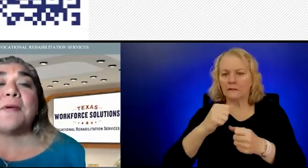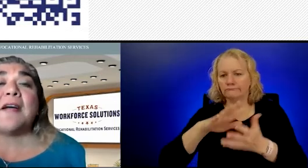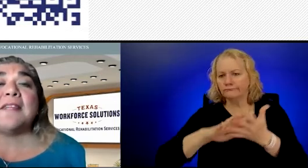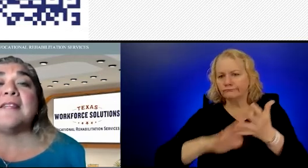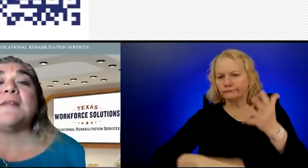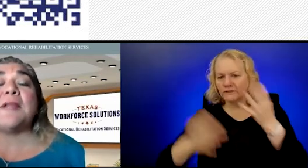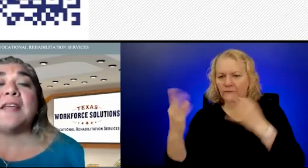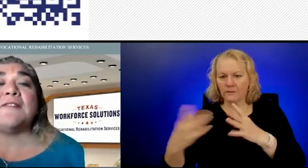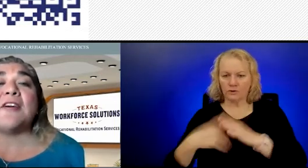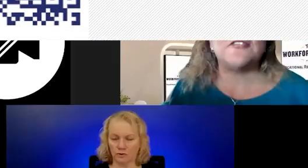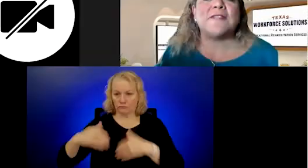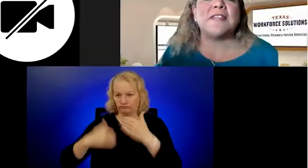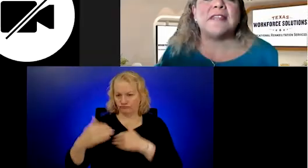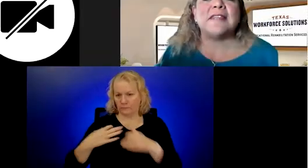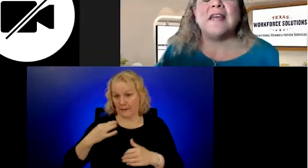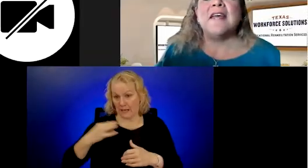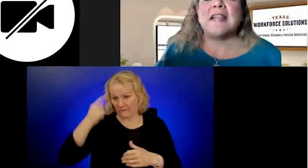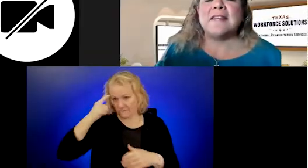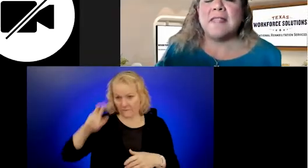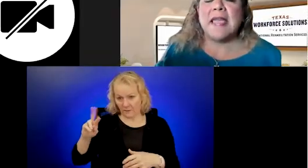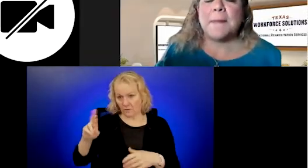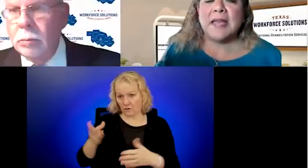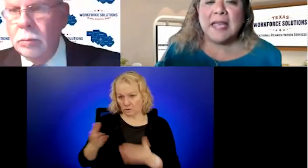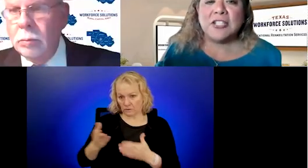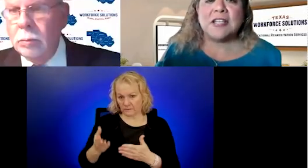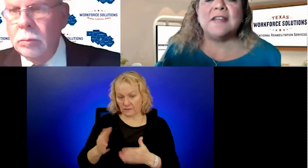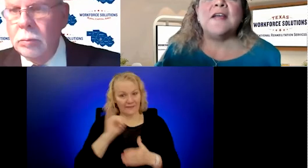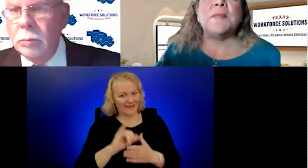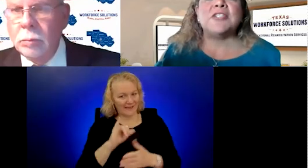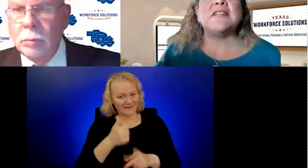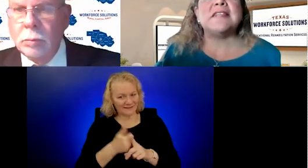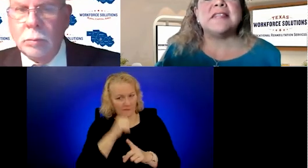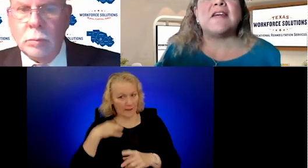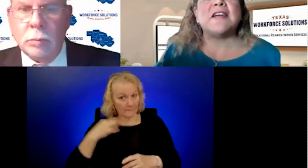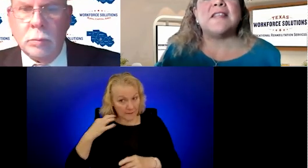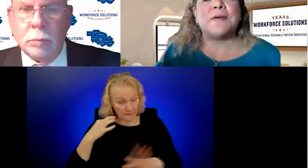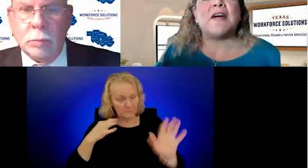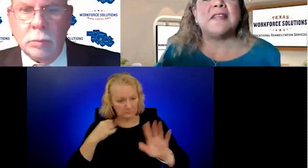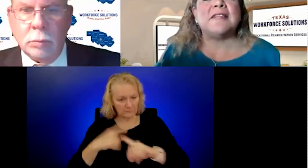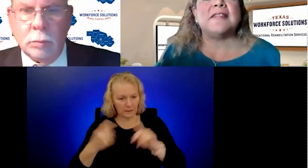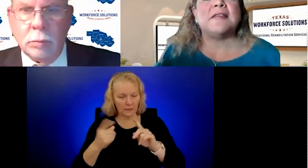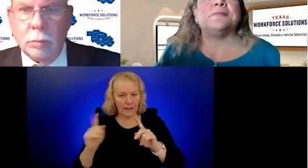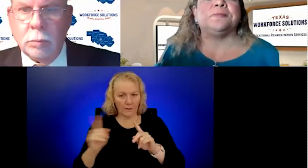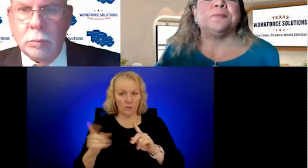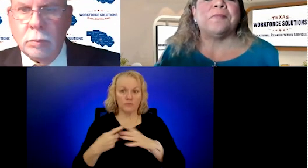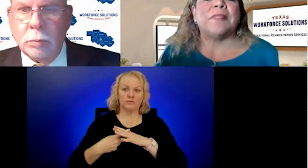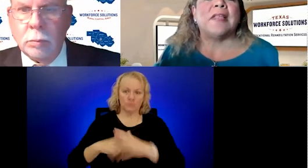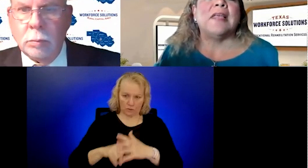begin the process of applying for our services. That's not the application, but just to start the process.